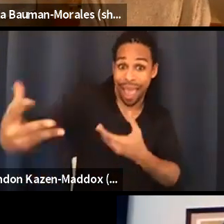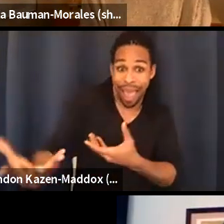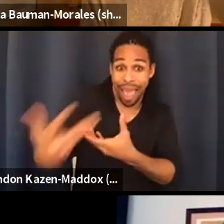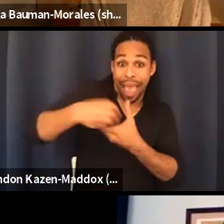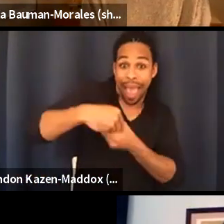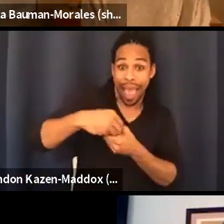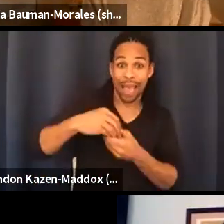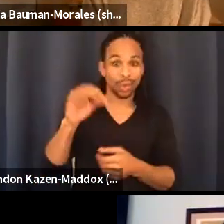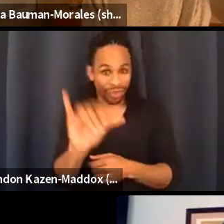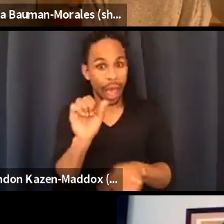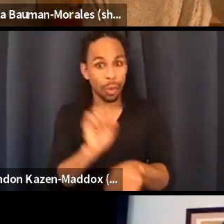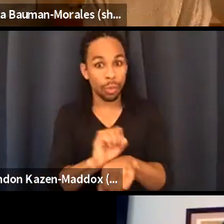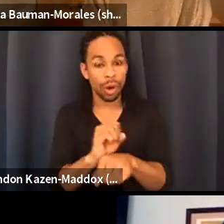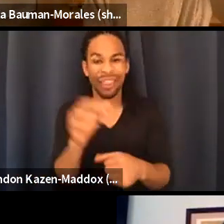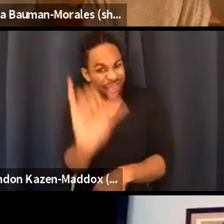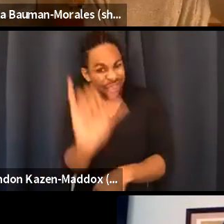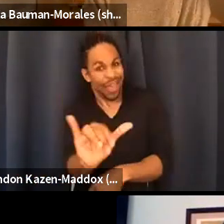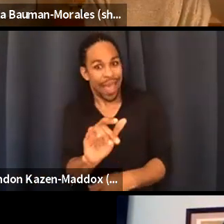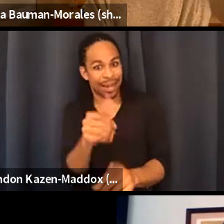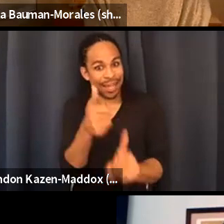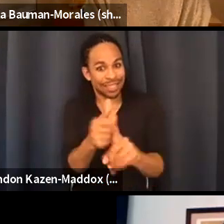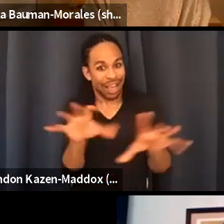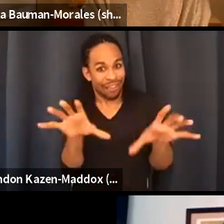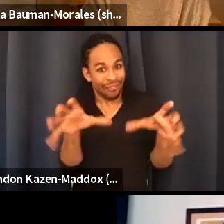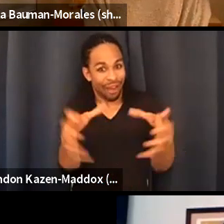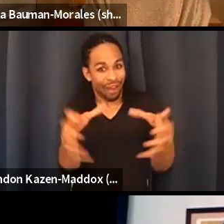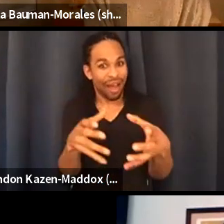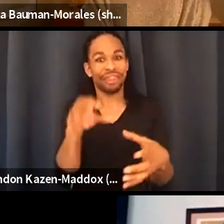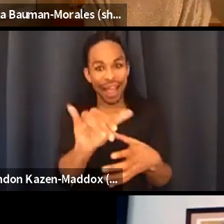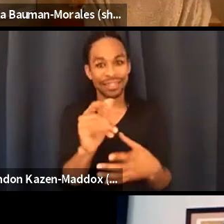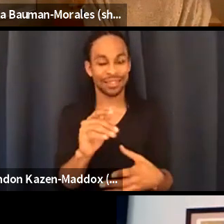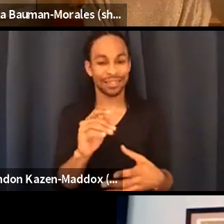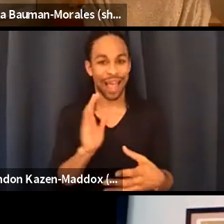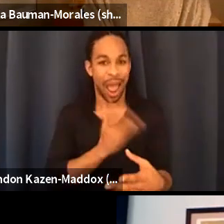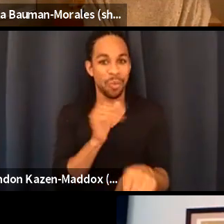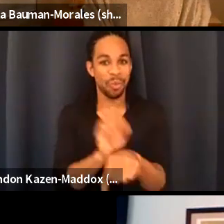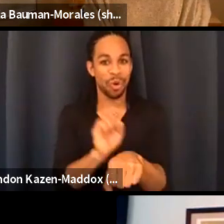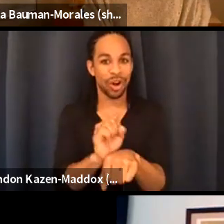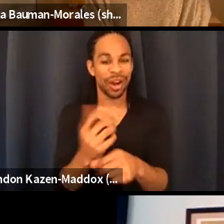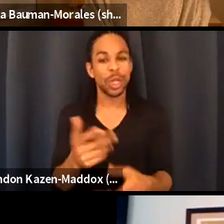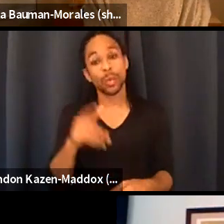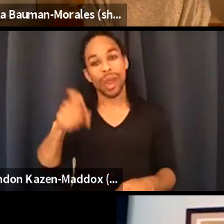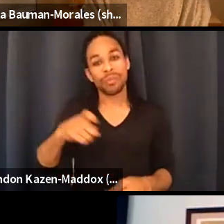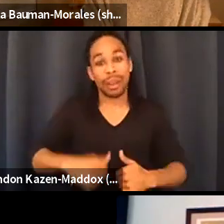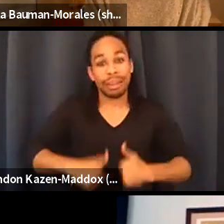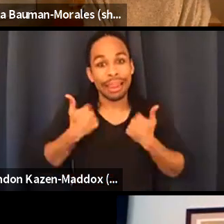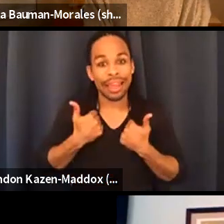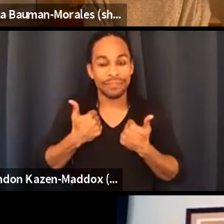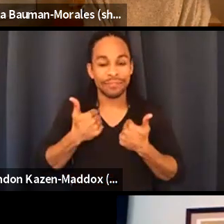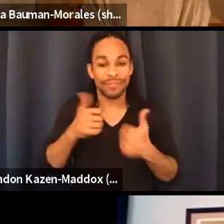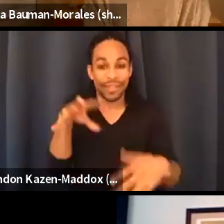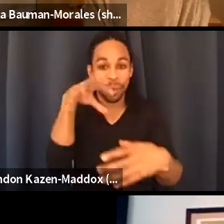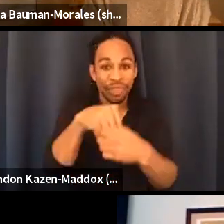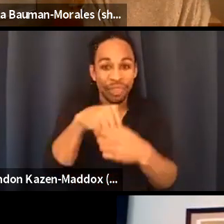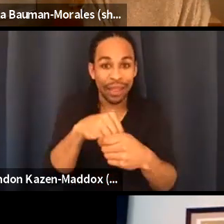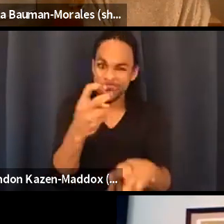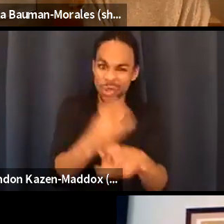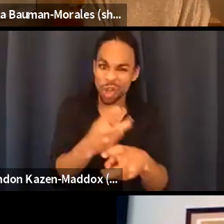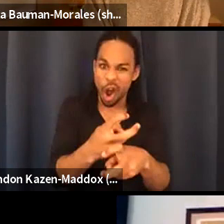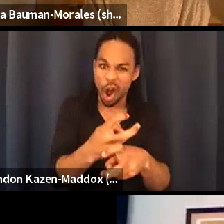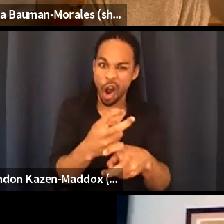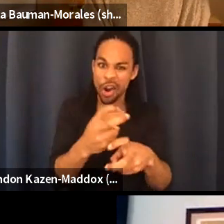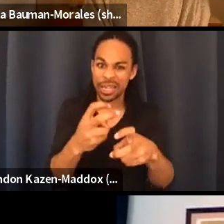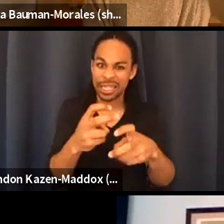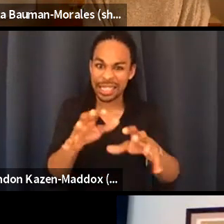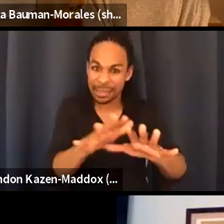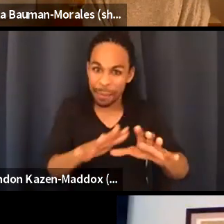being able to kind of live in these heart spaces. And what I mean by that, it's where you can acknowledge and open the heart